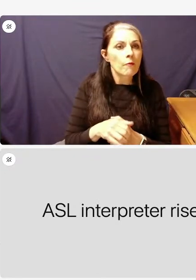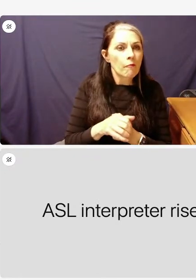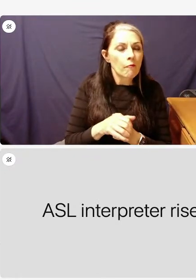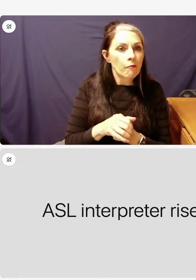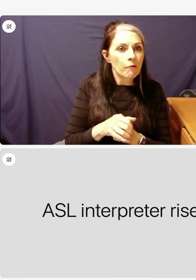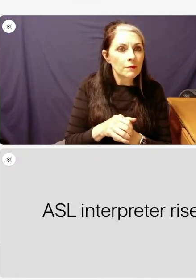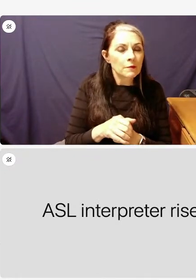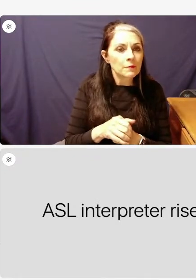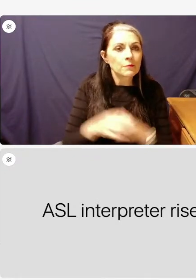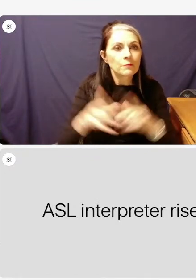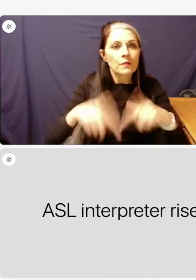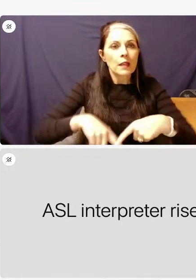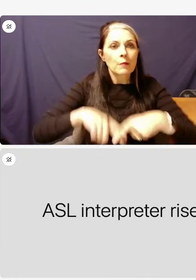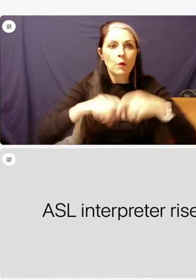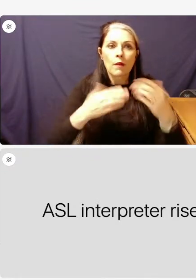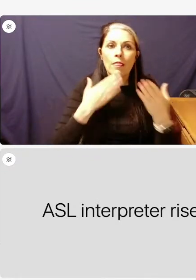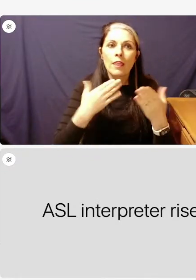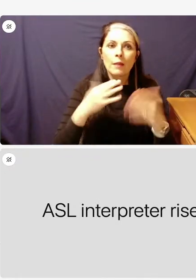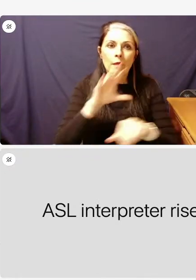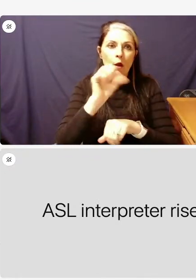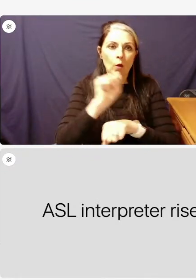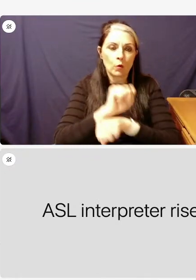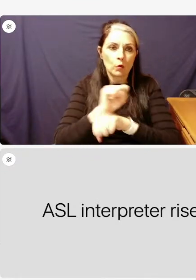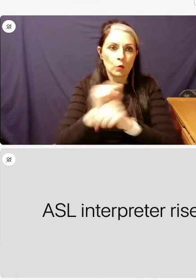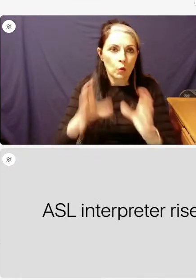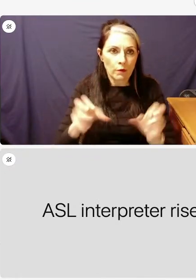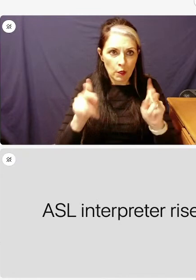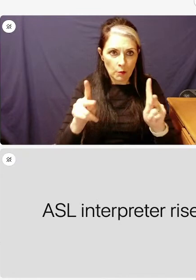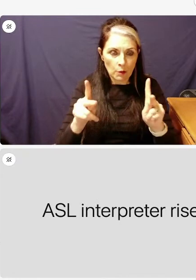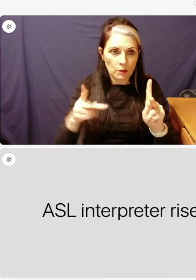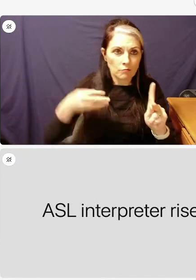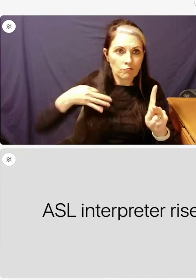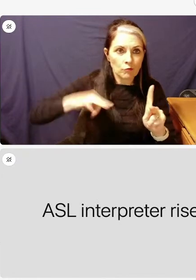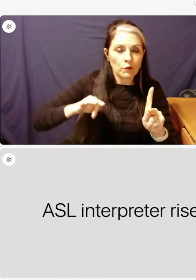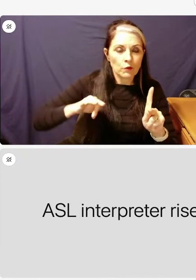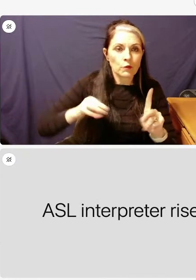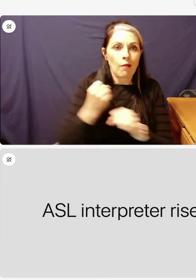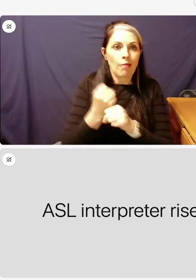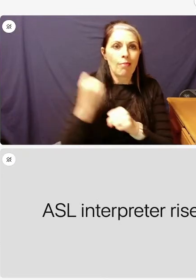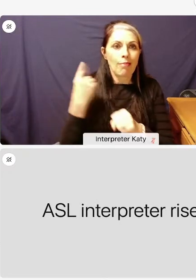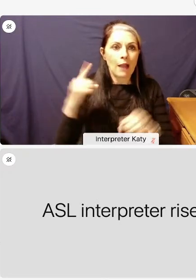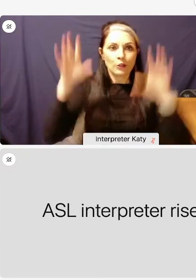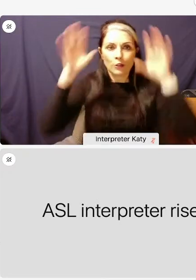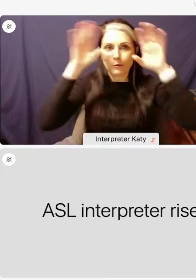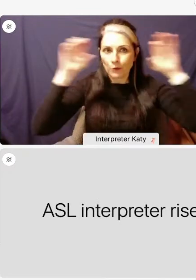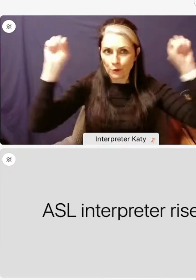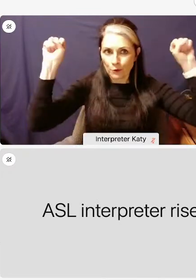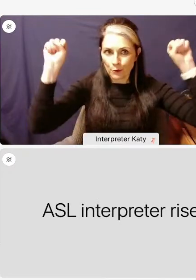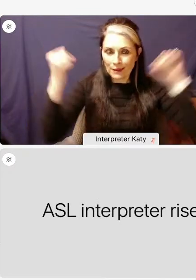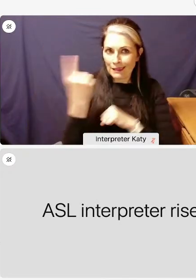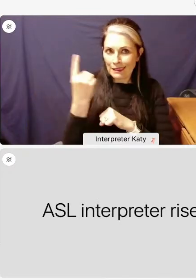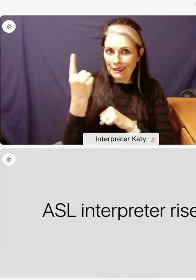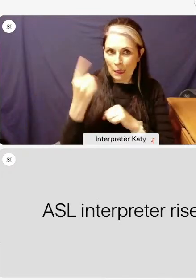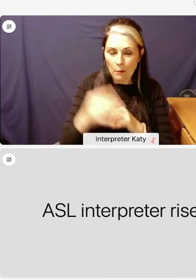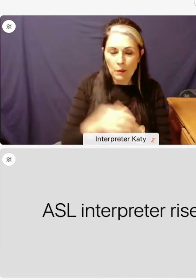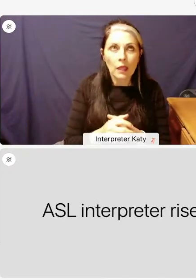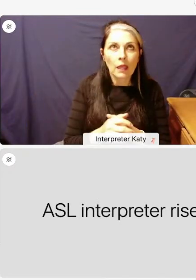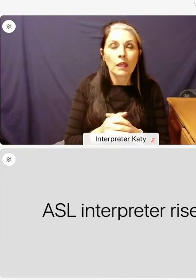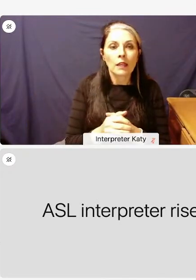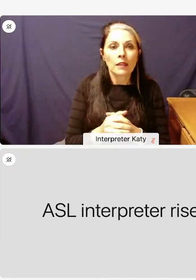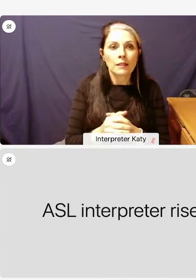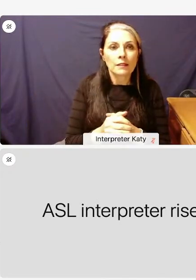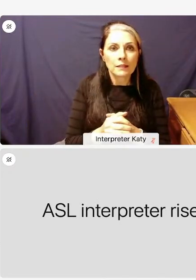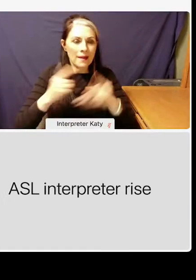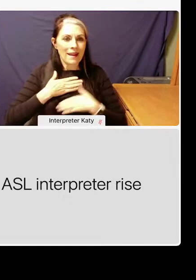be able to serve as president this last year it's something that uh it's not a not an easy task but it's something that i certainly enjoyed and